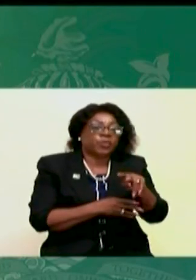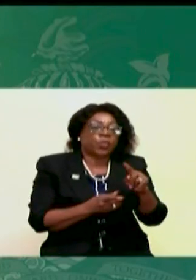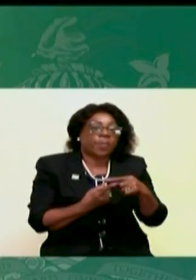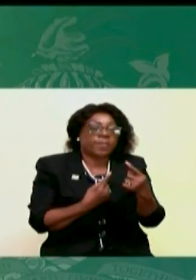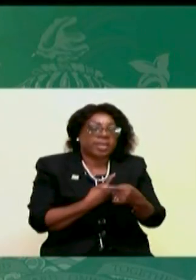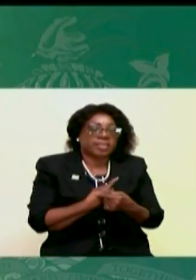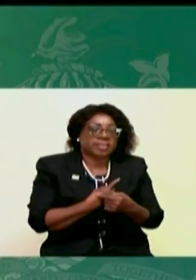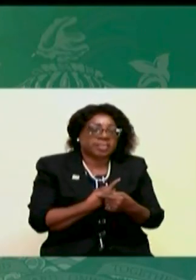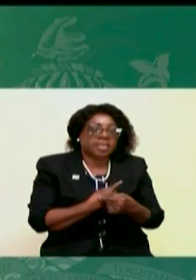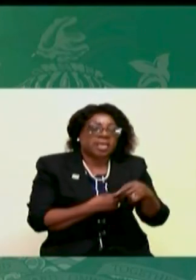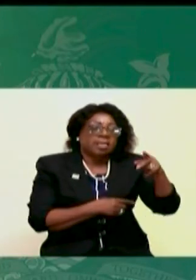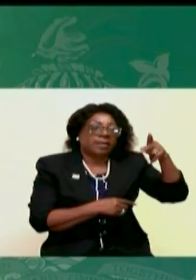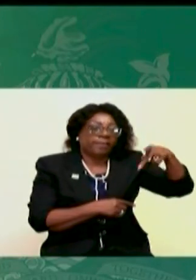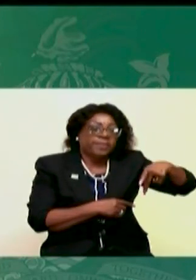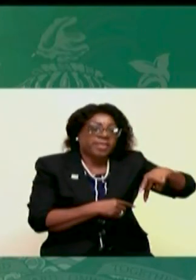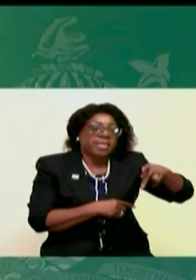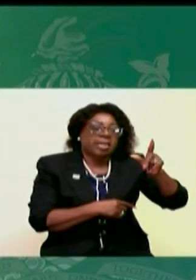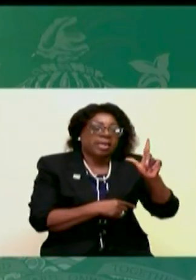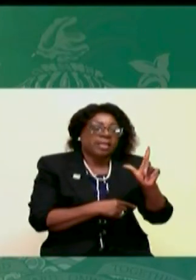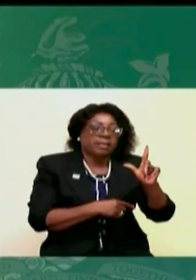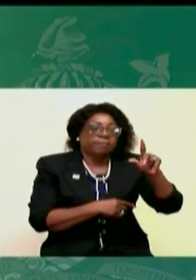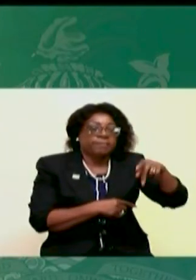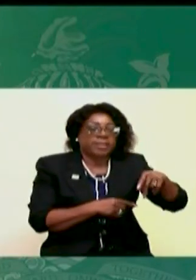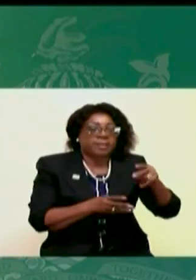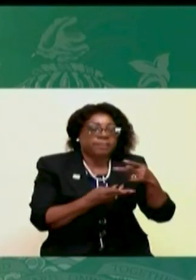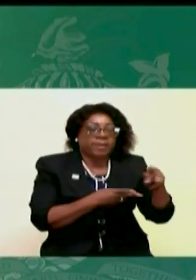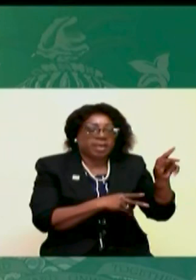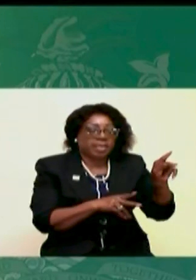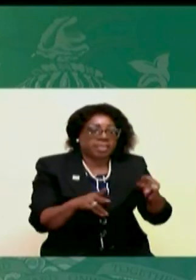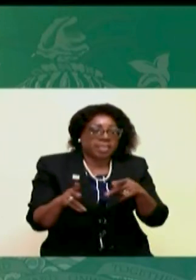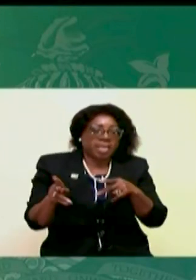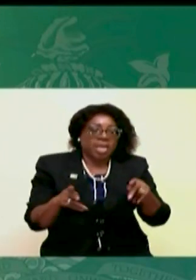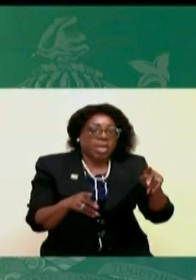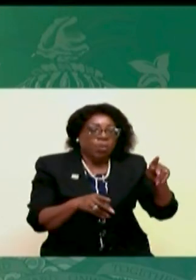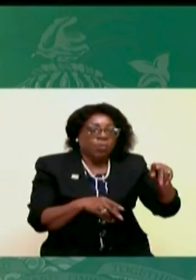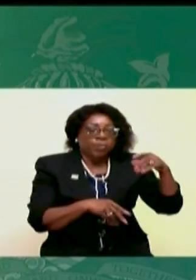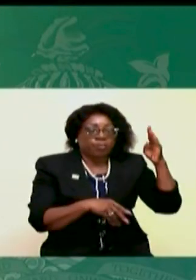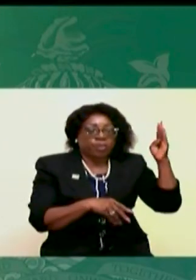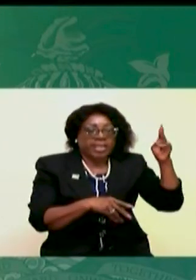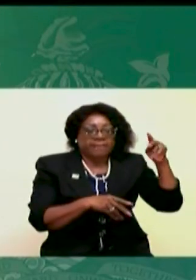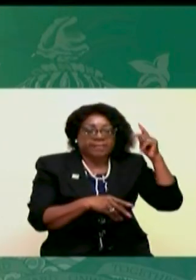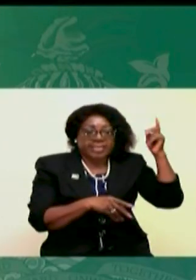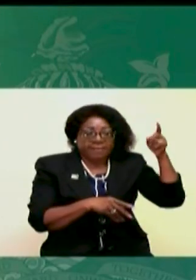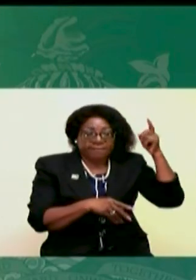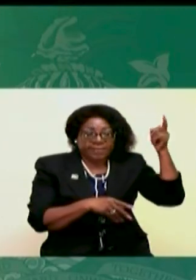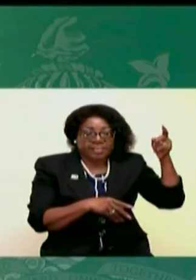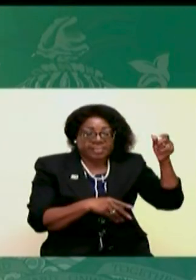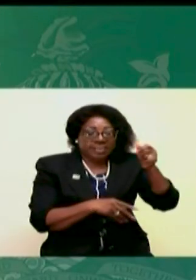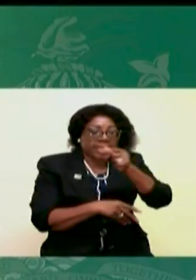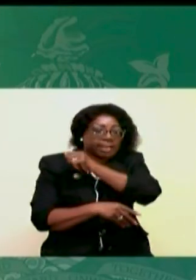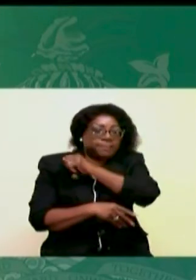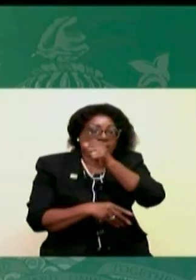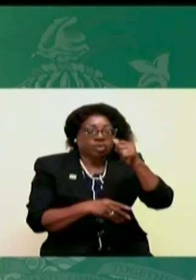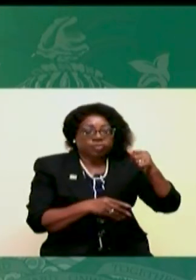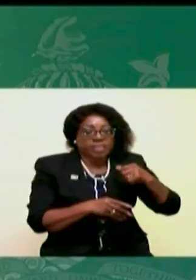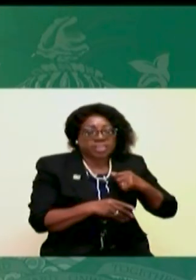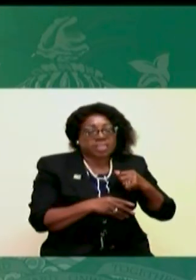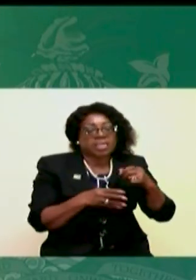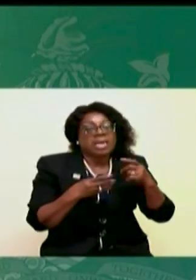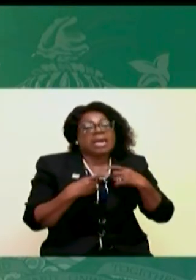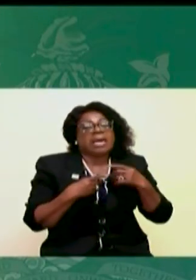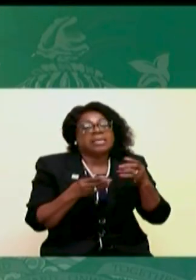months, the Progressive Liberal Party, the brave Davis, administration has done more